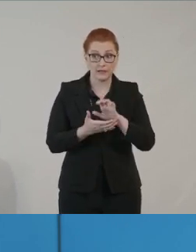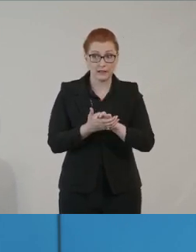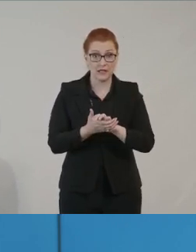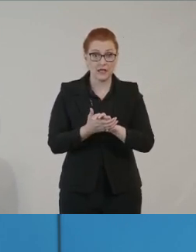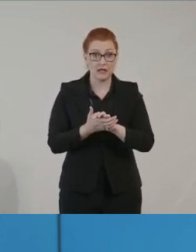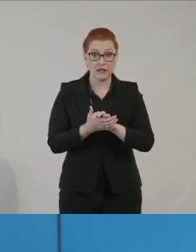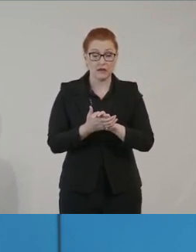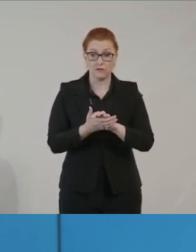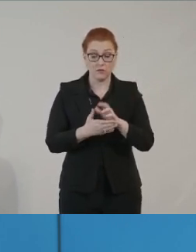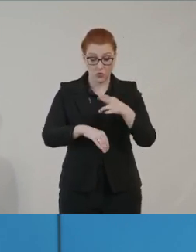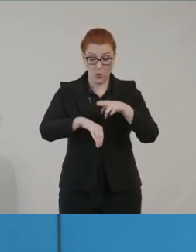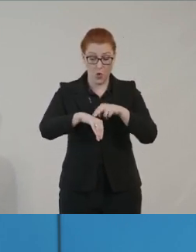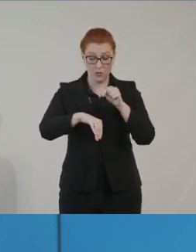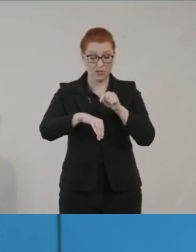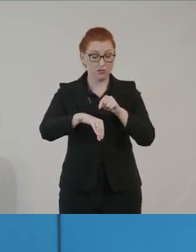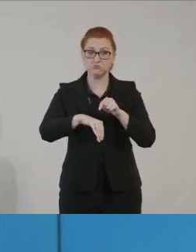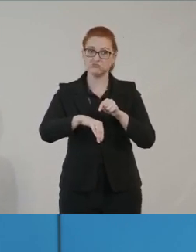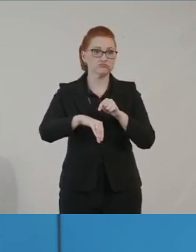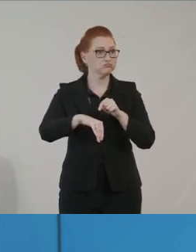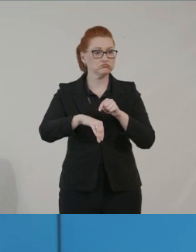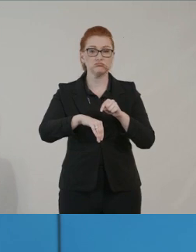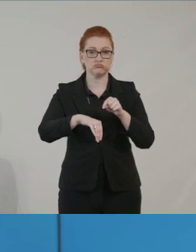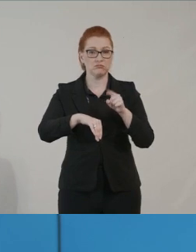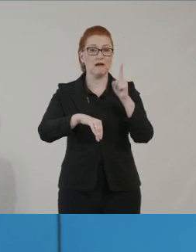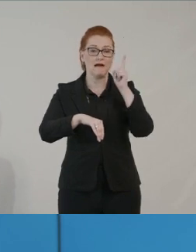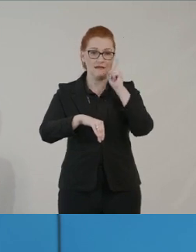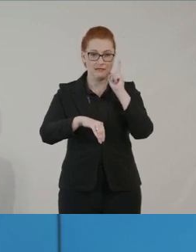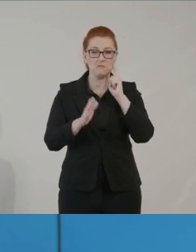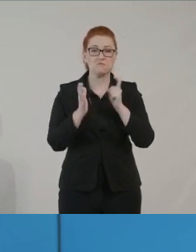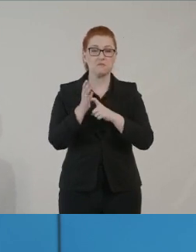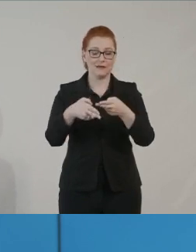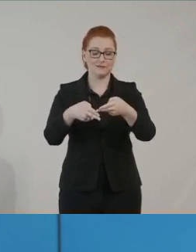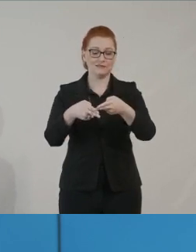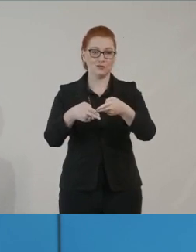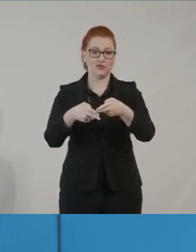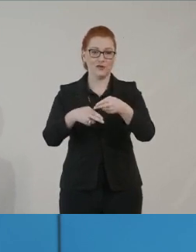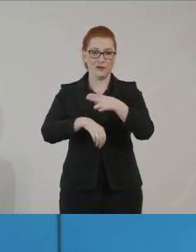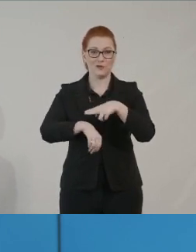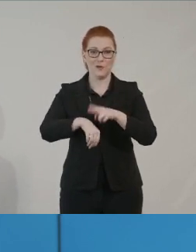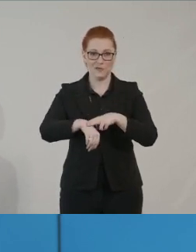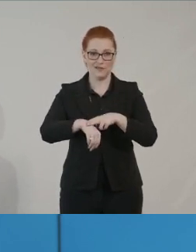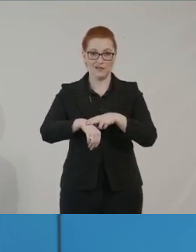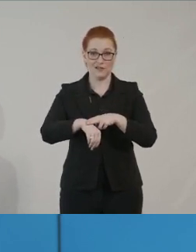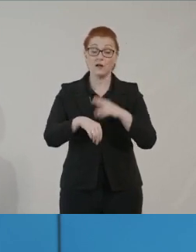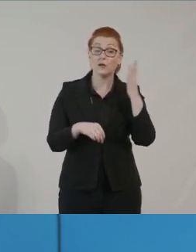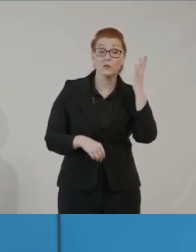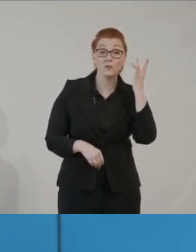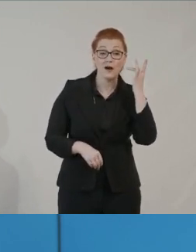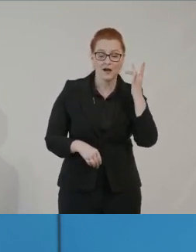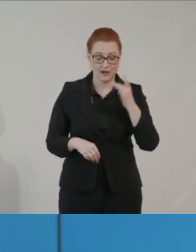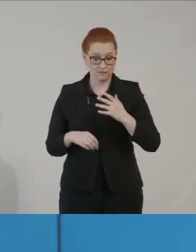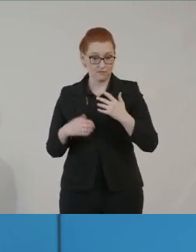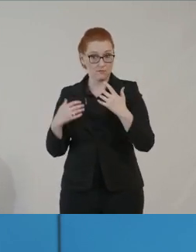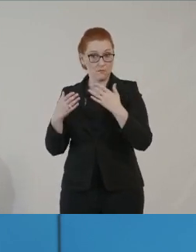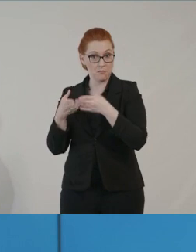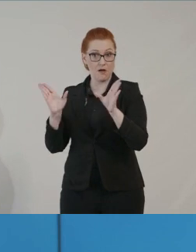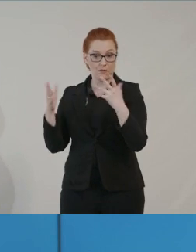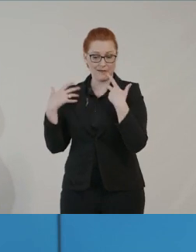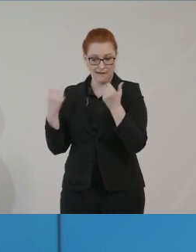a temporary normal. And that's going to be as we balance public health, make sure that we can take care of the